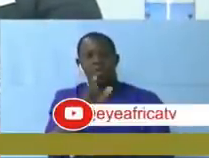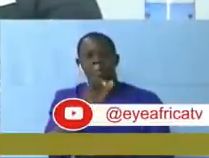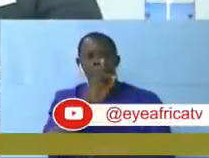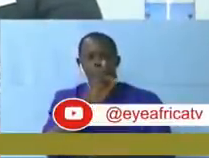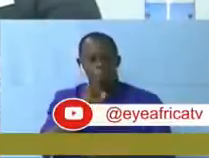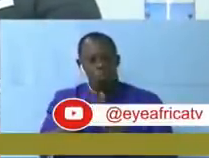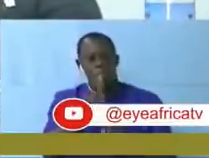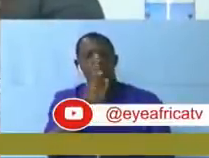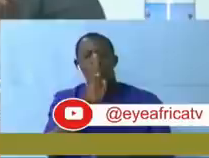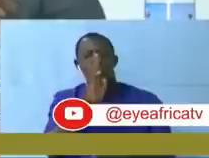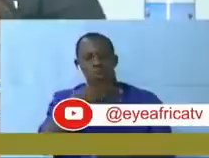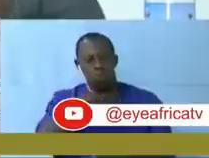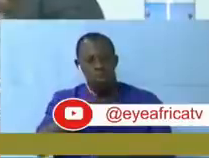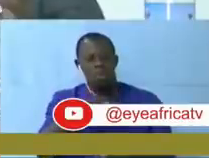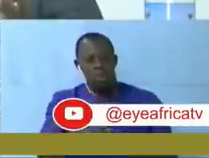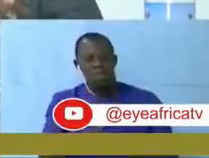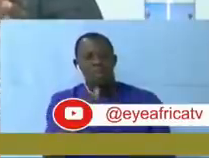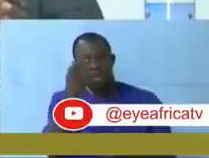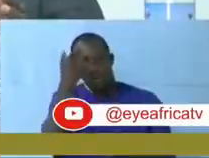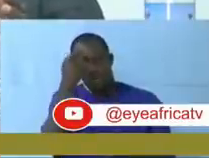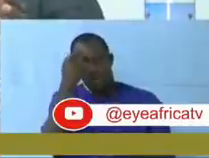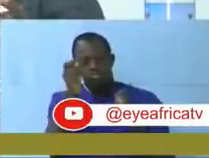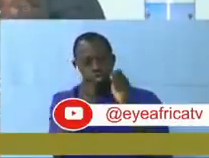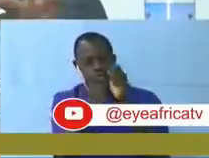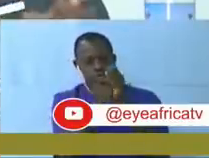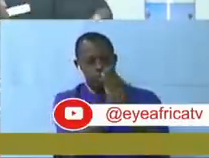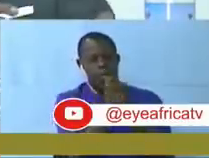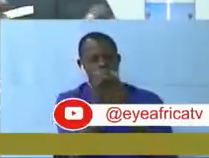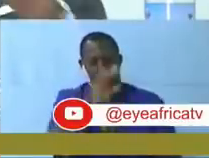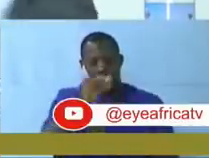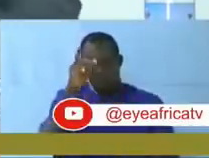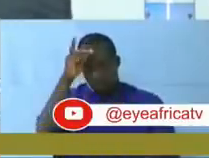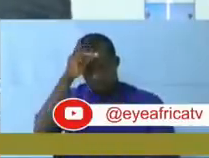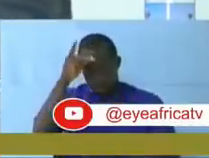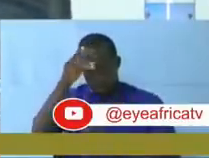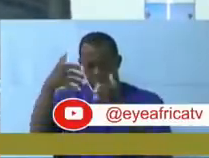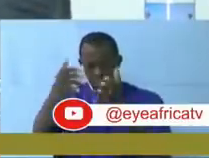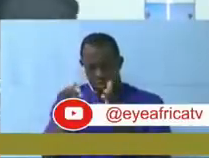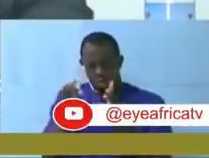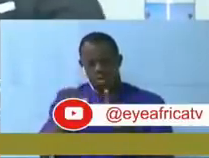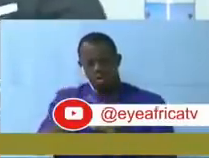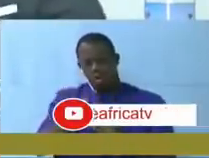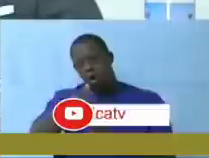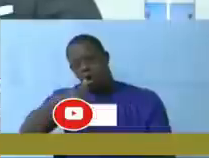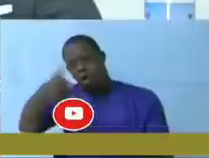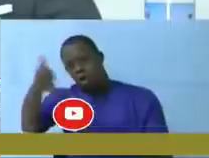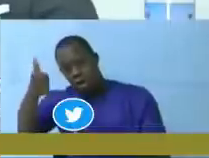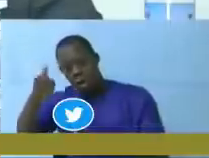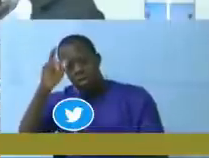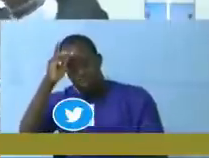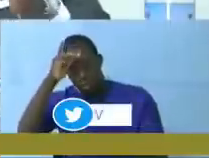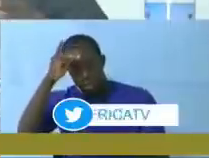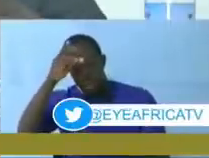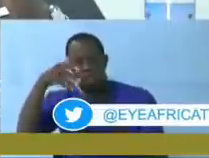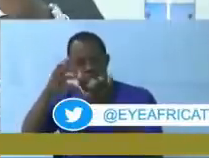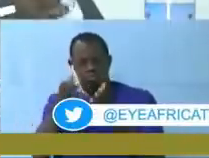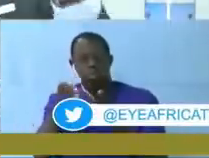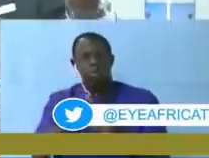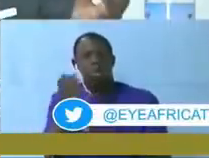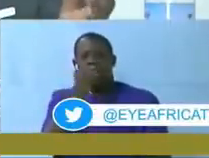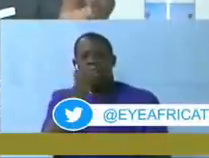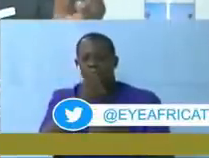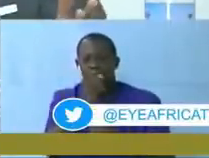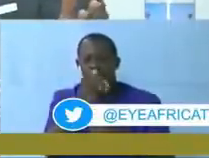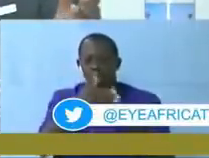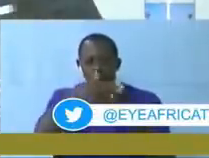time when the opposition was so weak that they would often cross carpet to join the ruling party. This was meant